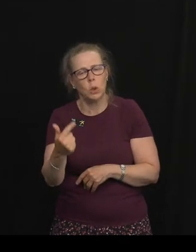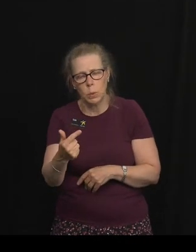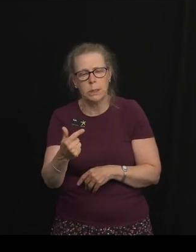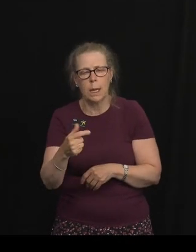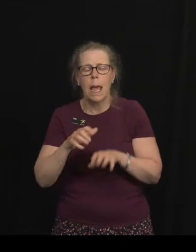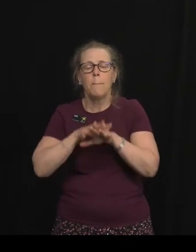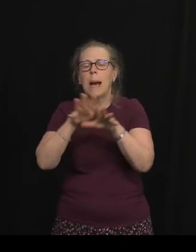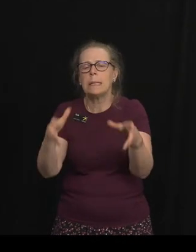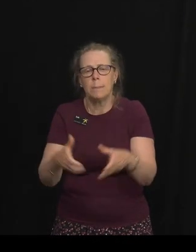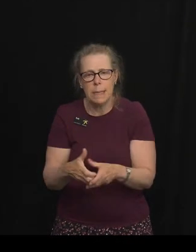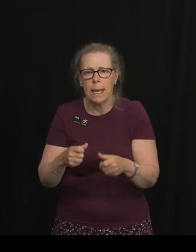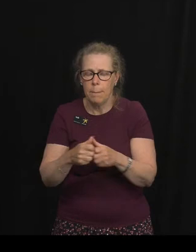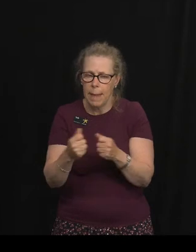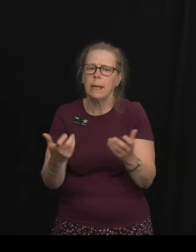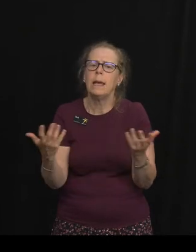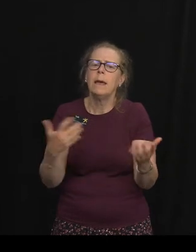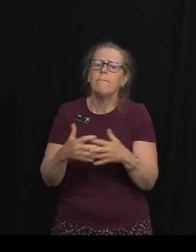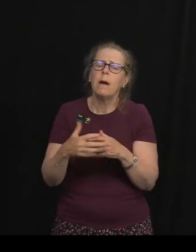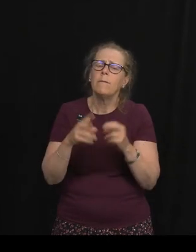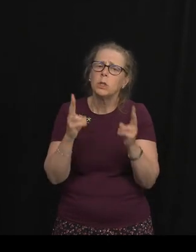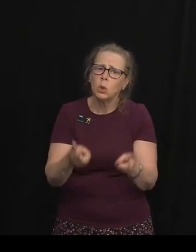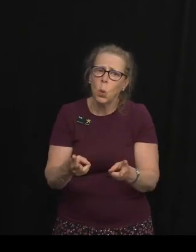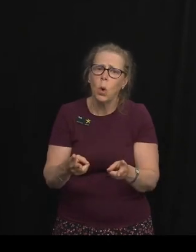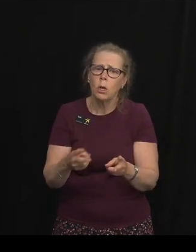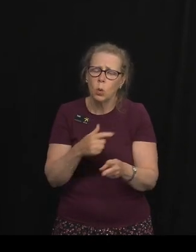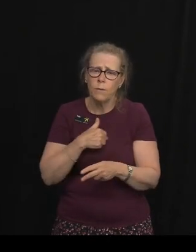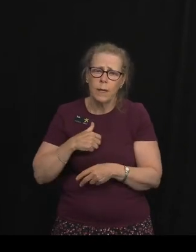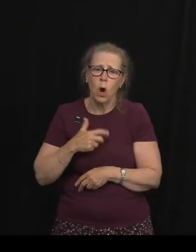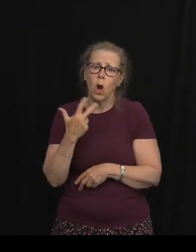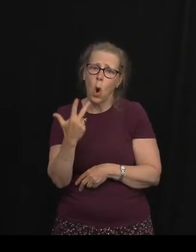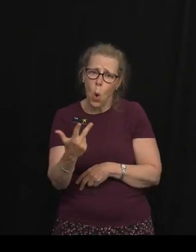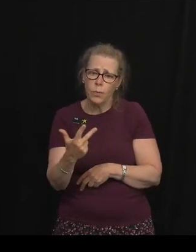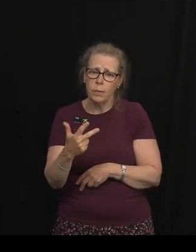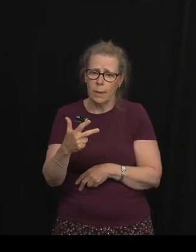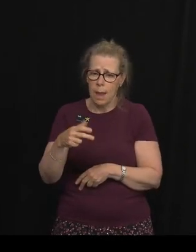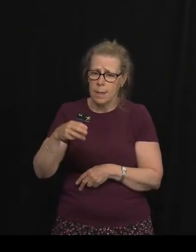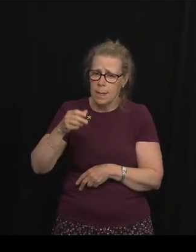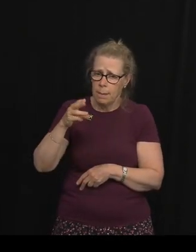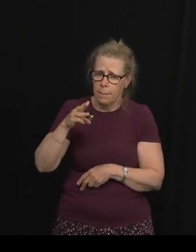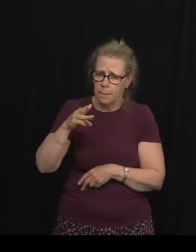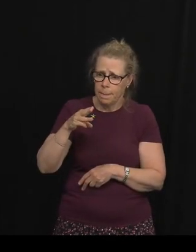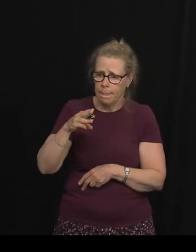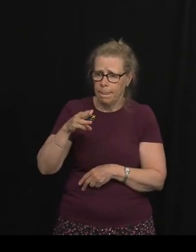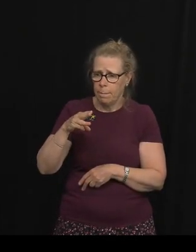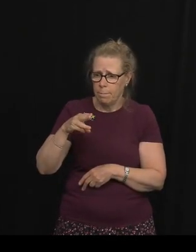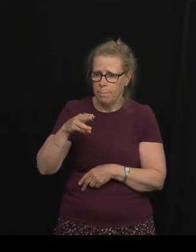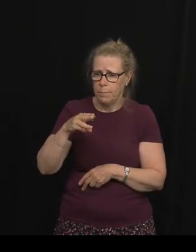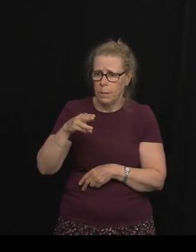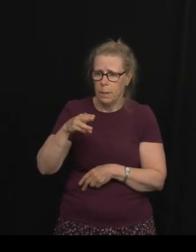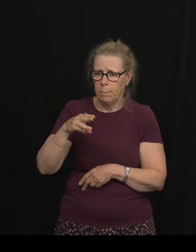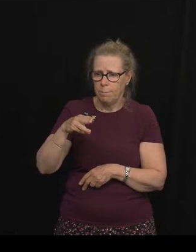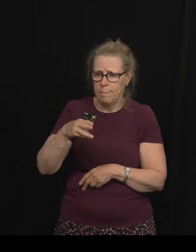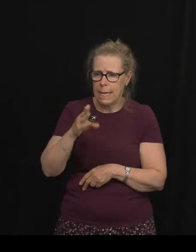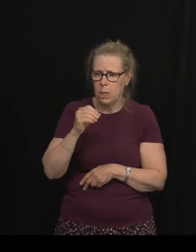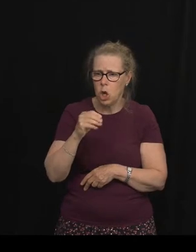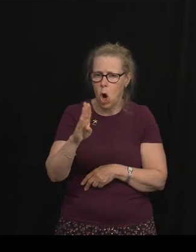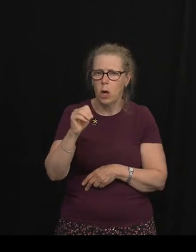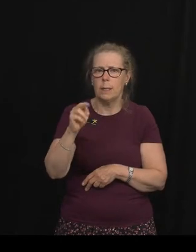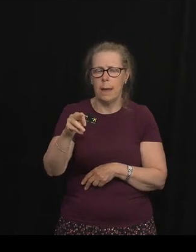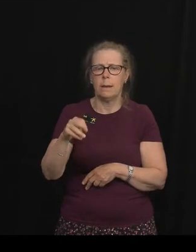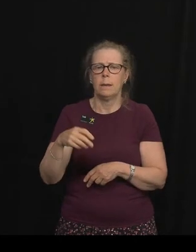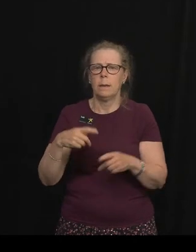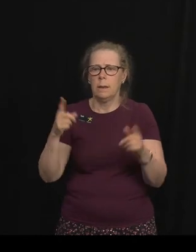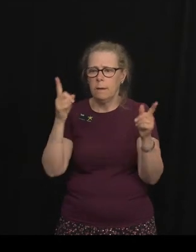this. And why is it like that? That is because we're 8 billion people on the Earth right now. We travel more than we have ever done before. We cut